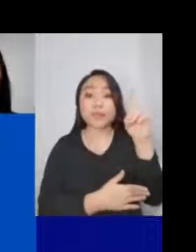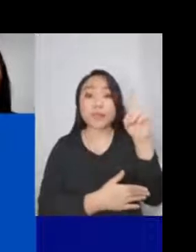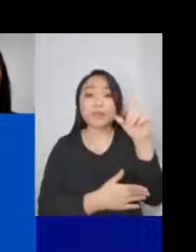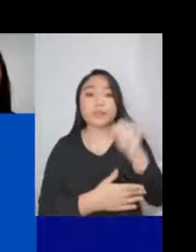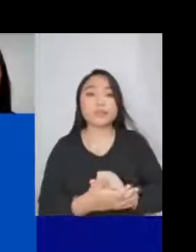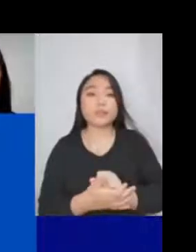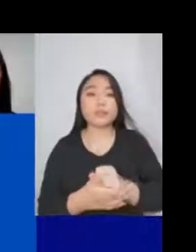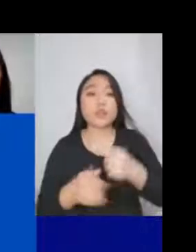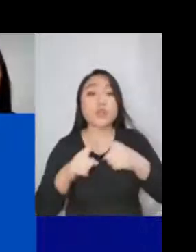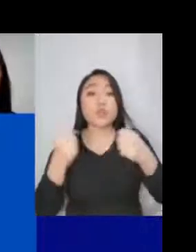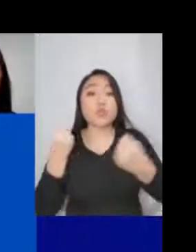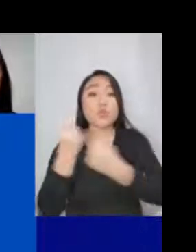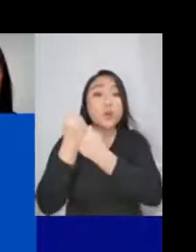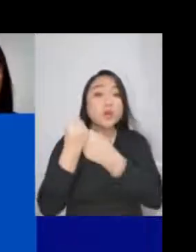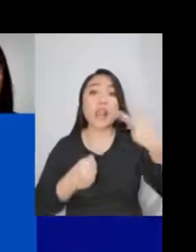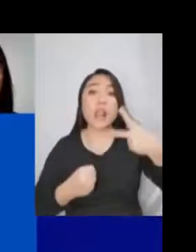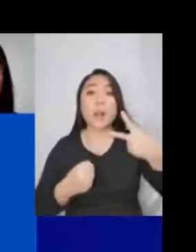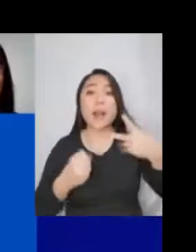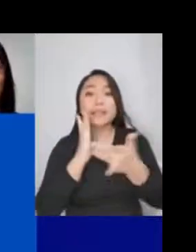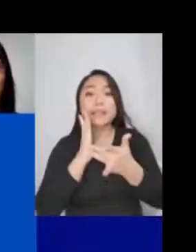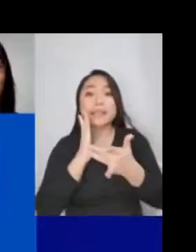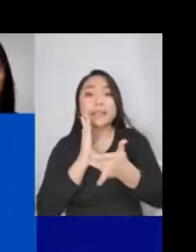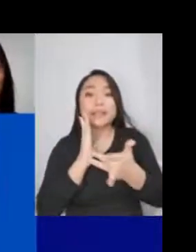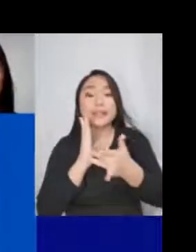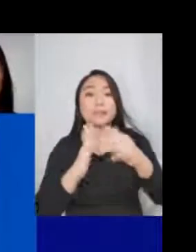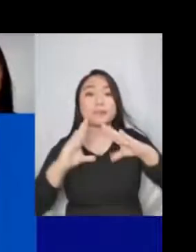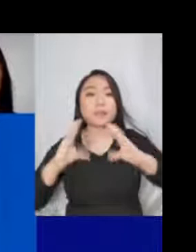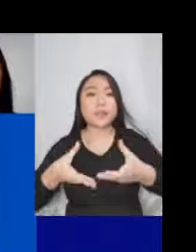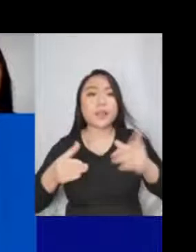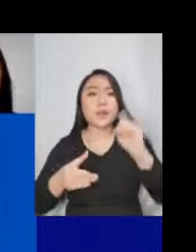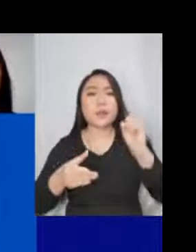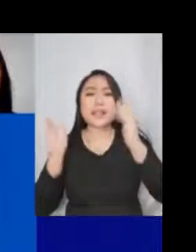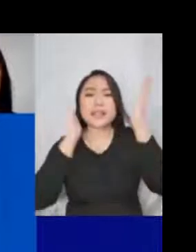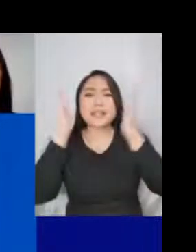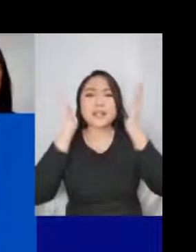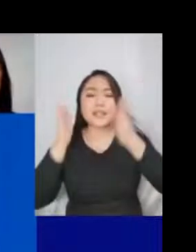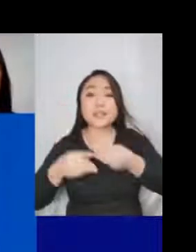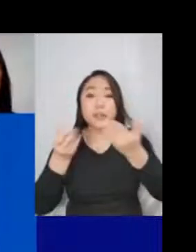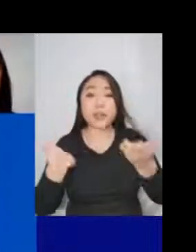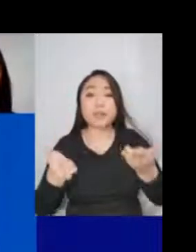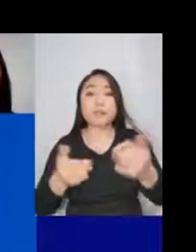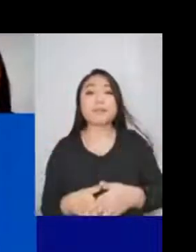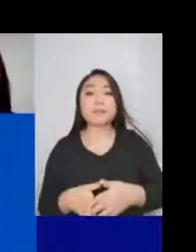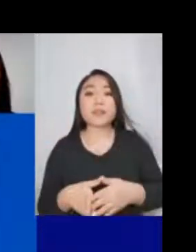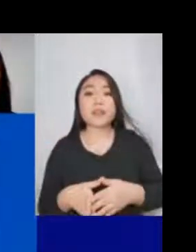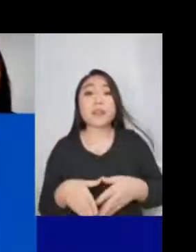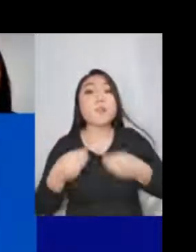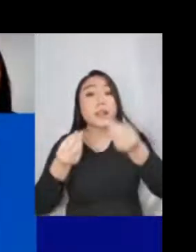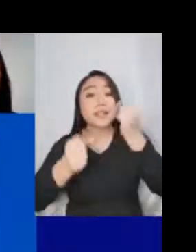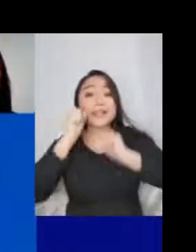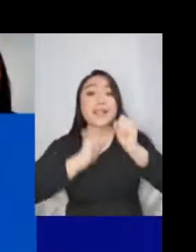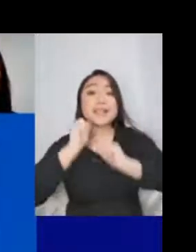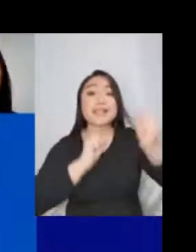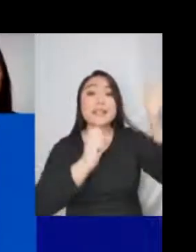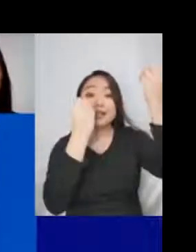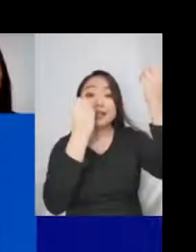FAD, in support to the 2 technical divisions. So what are the services that we offer?